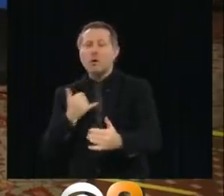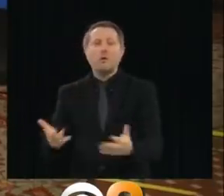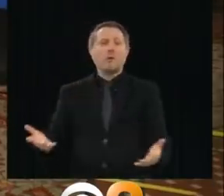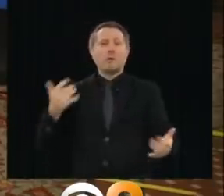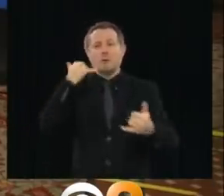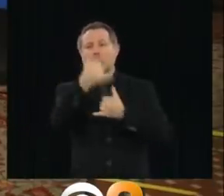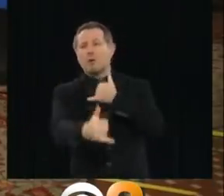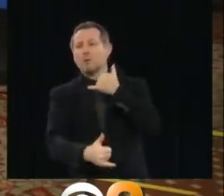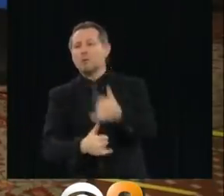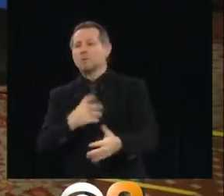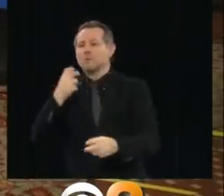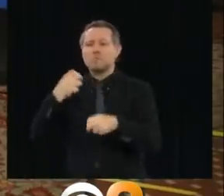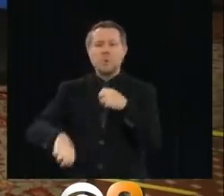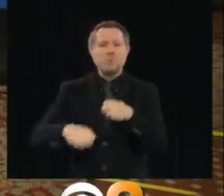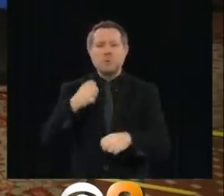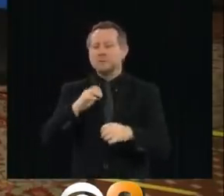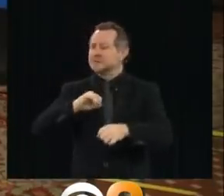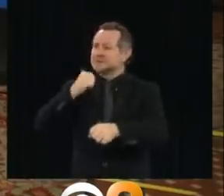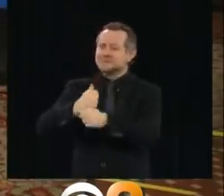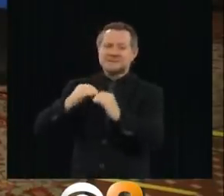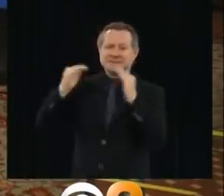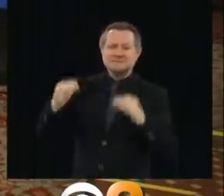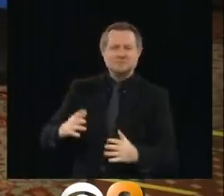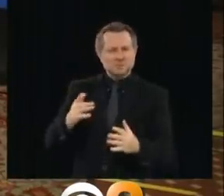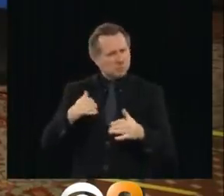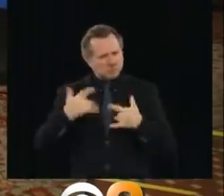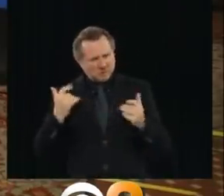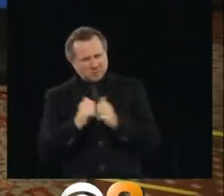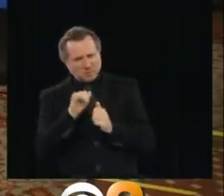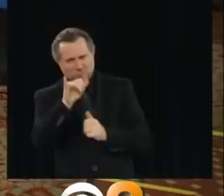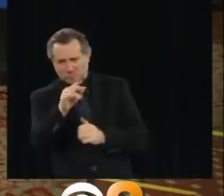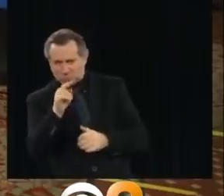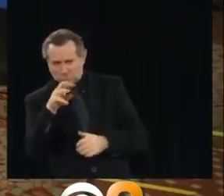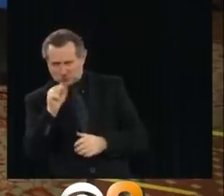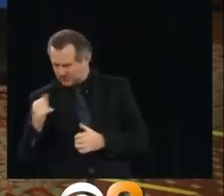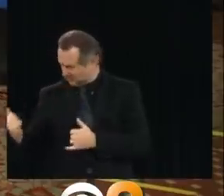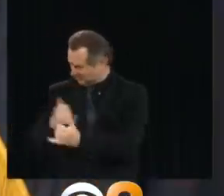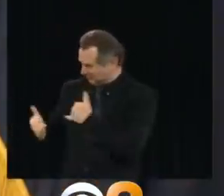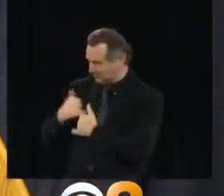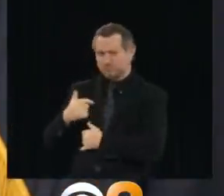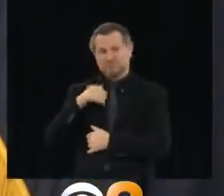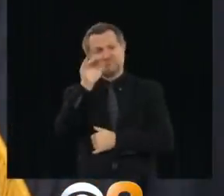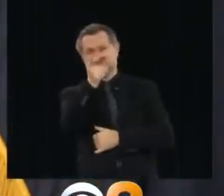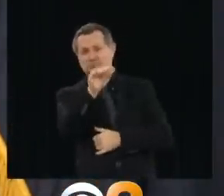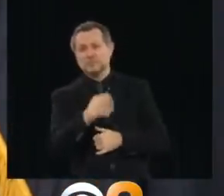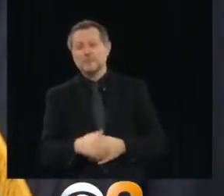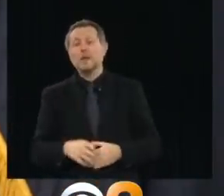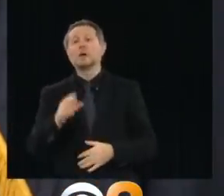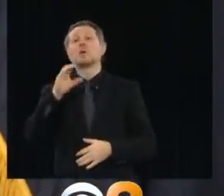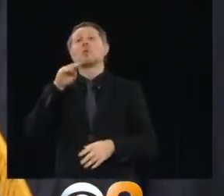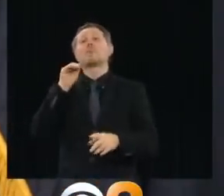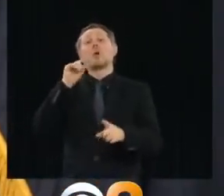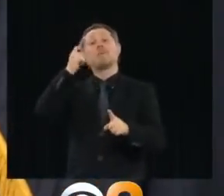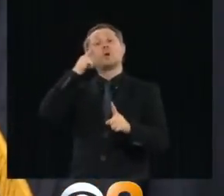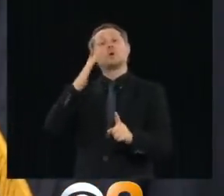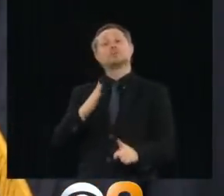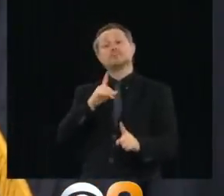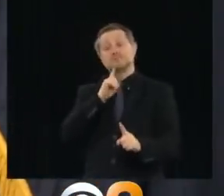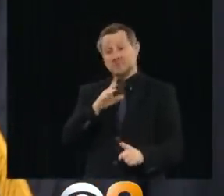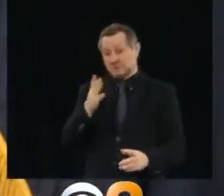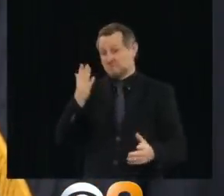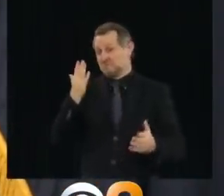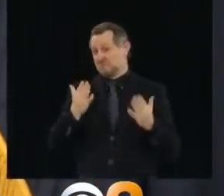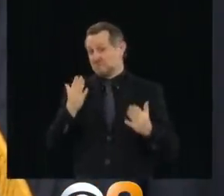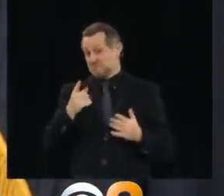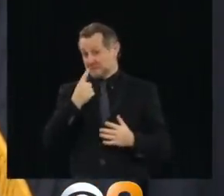some sort of glitch in the system. Is there any problem? Maybe that's a list question, not sure. When you say maybe that's a Melissa question, are you saying, what are